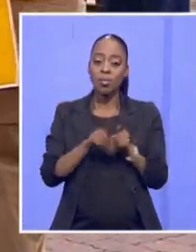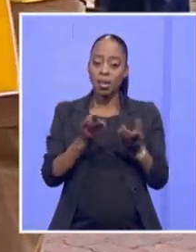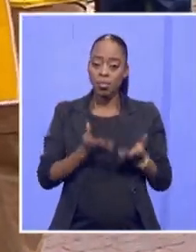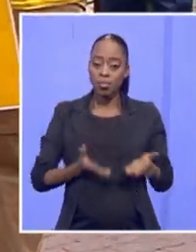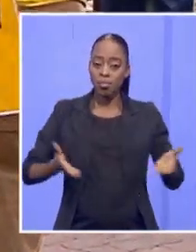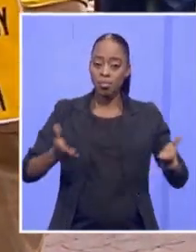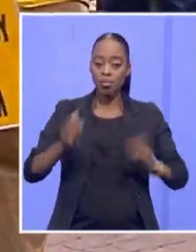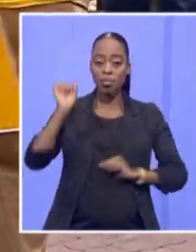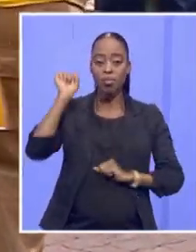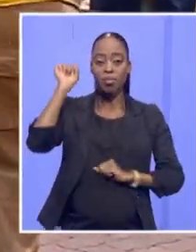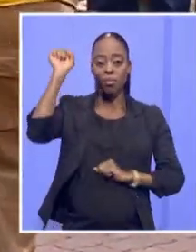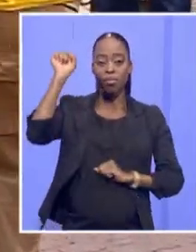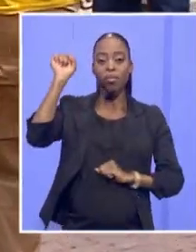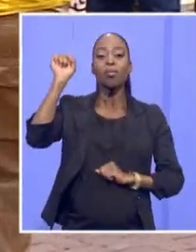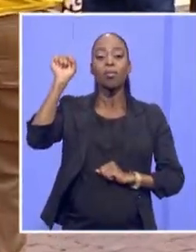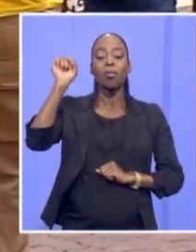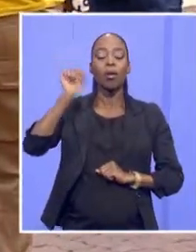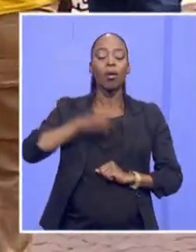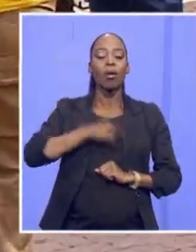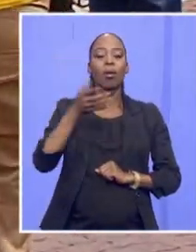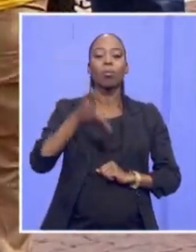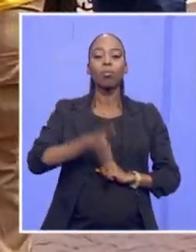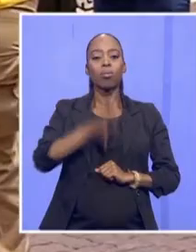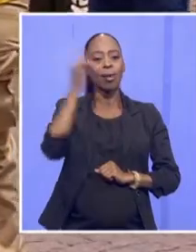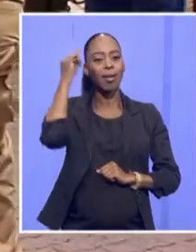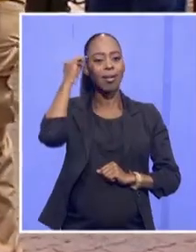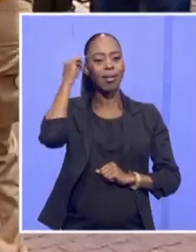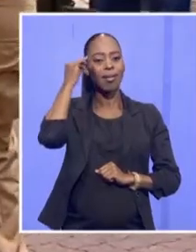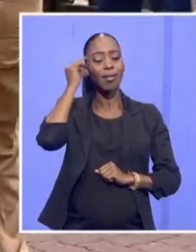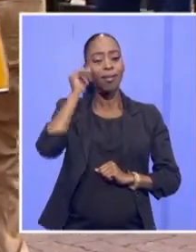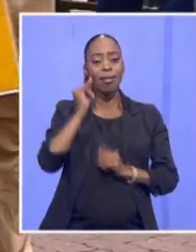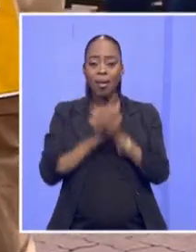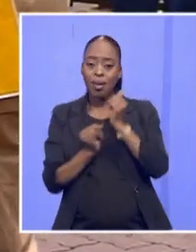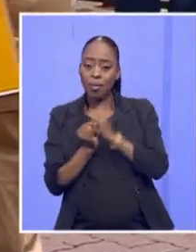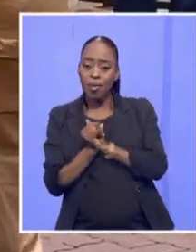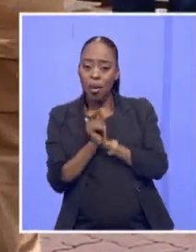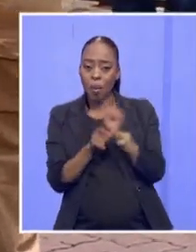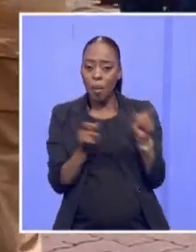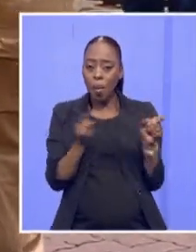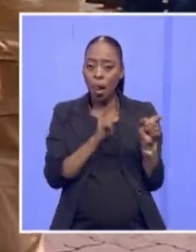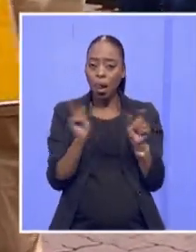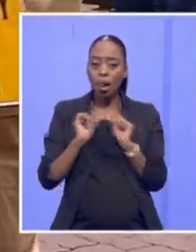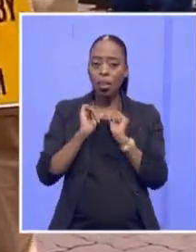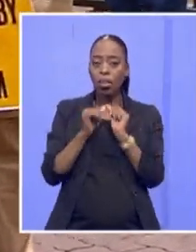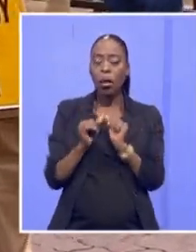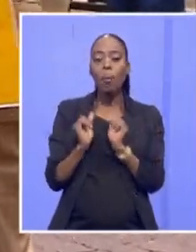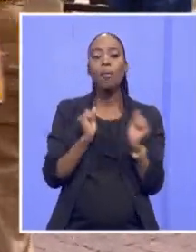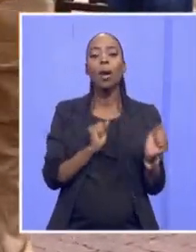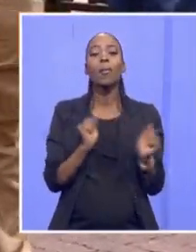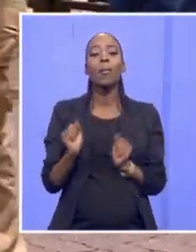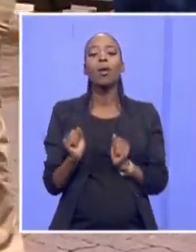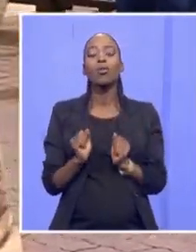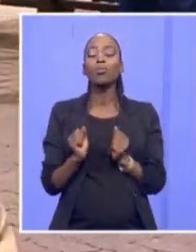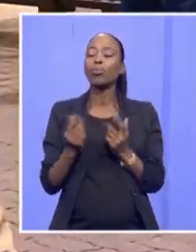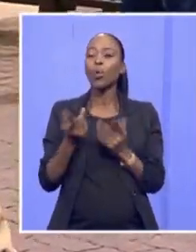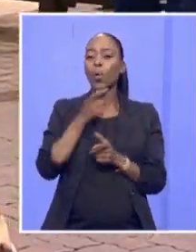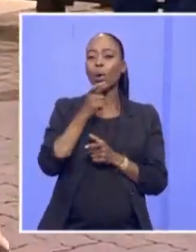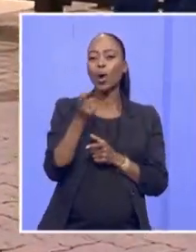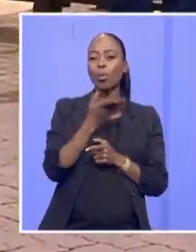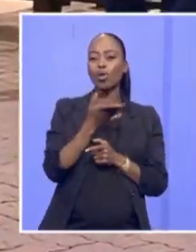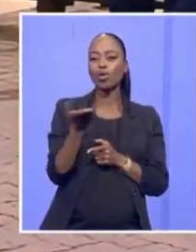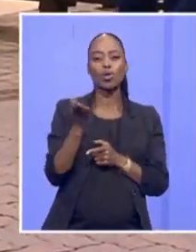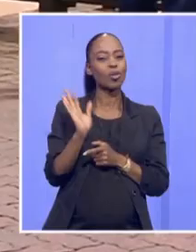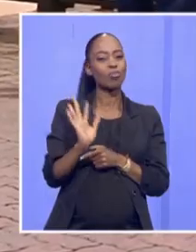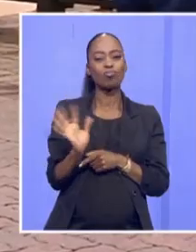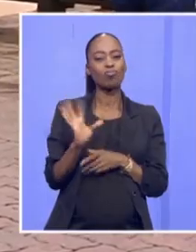AZAPO that are here believe that those individuals will continue to make such distasteful comments